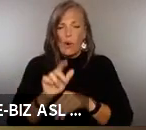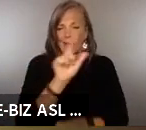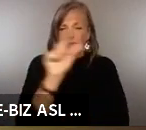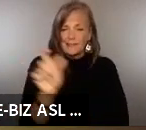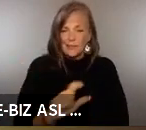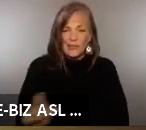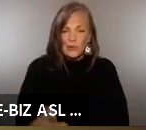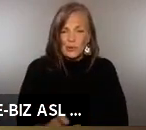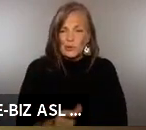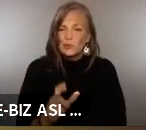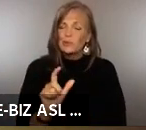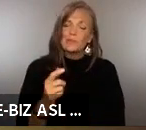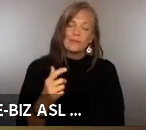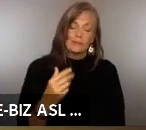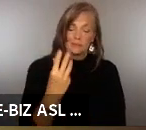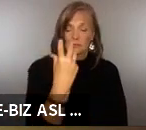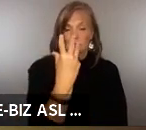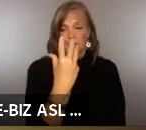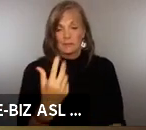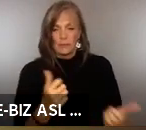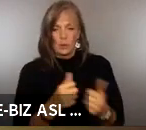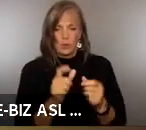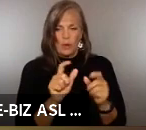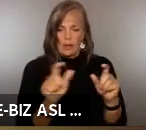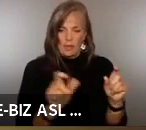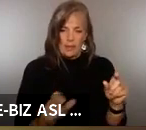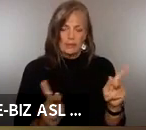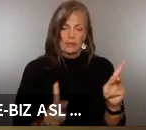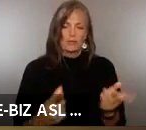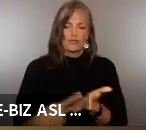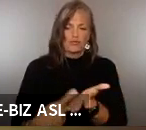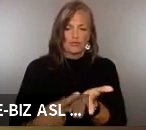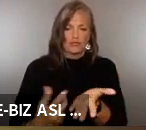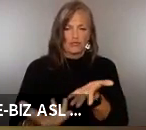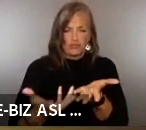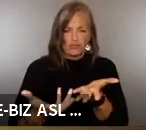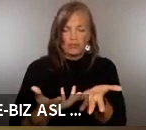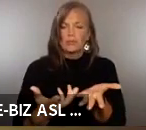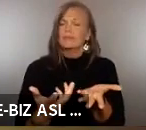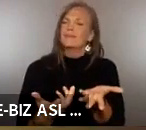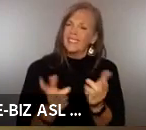with these folks. And I really felt